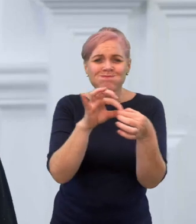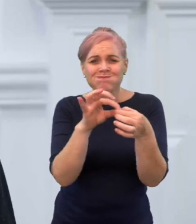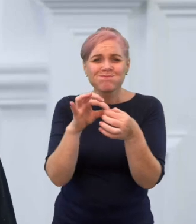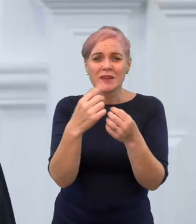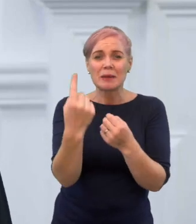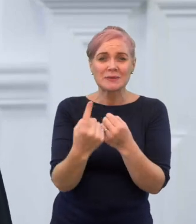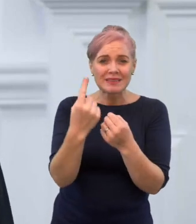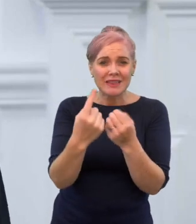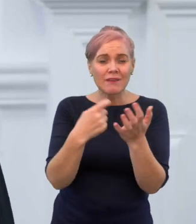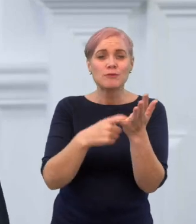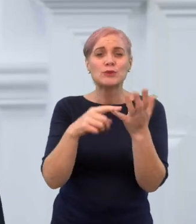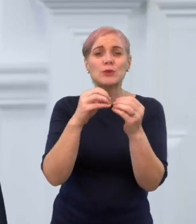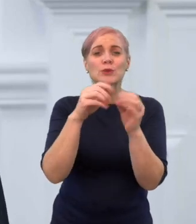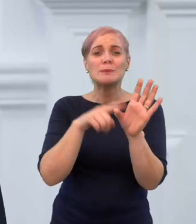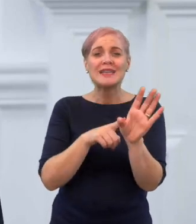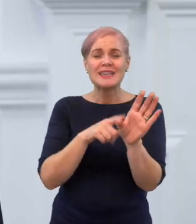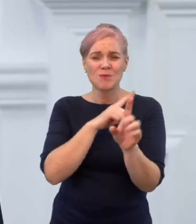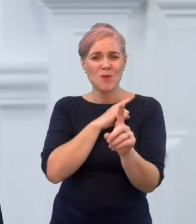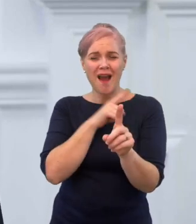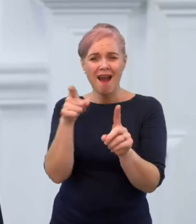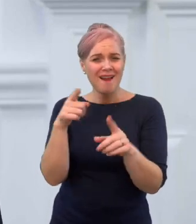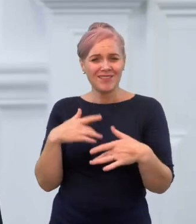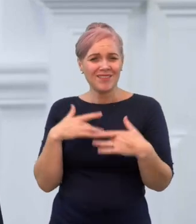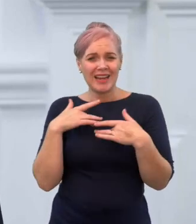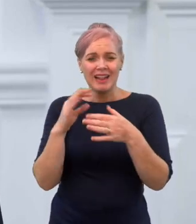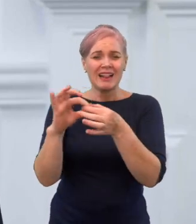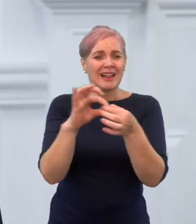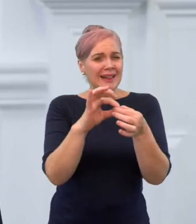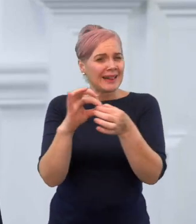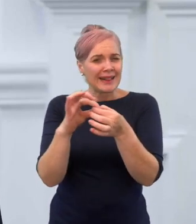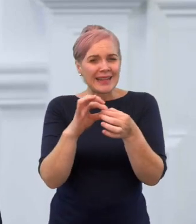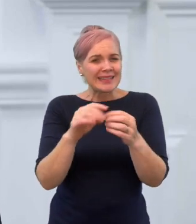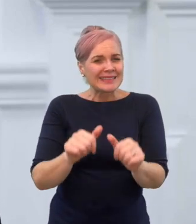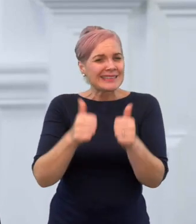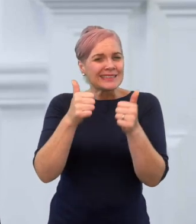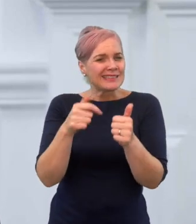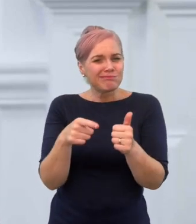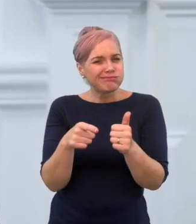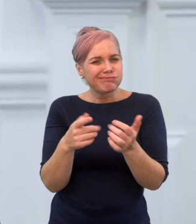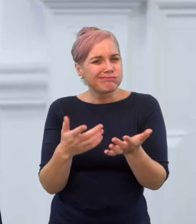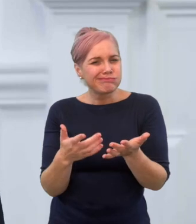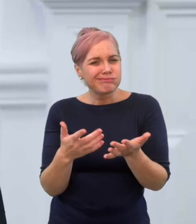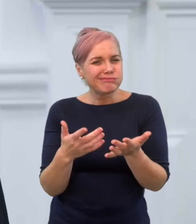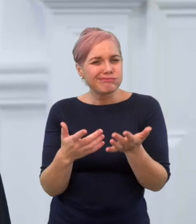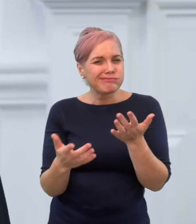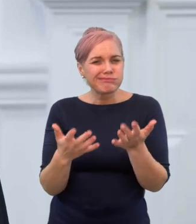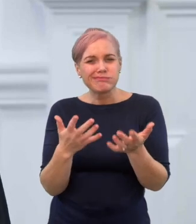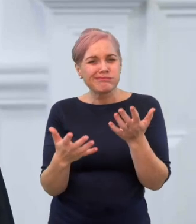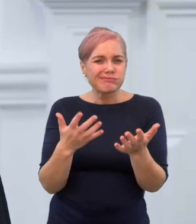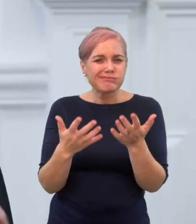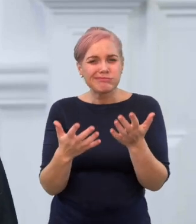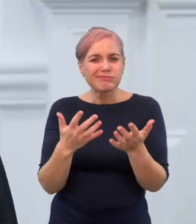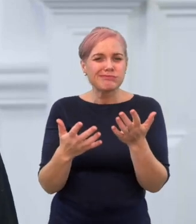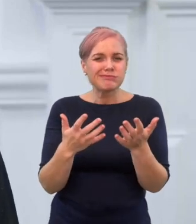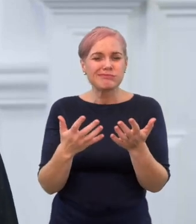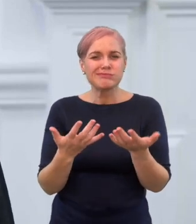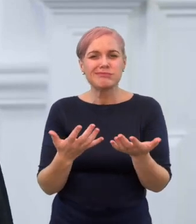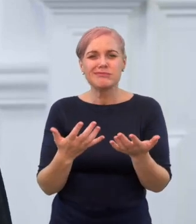trying to make things work between himself and Ruby, you know, because he's finding that, you know, the